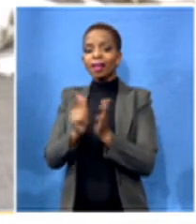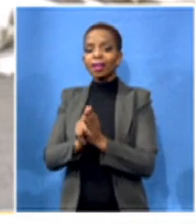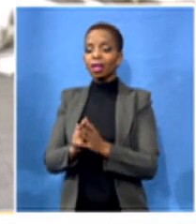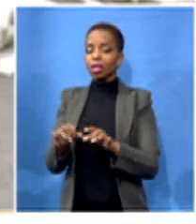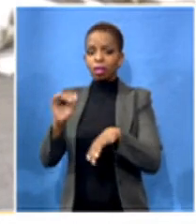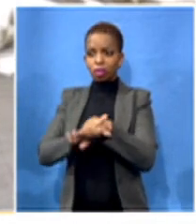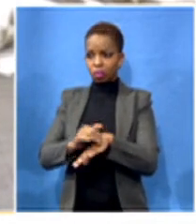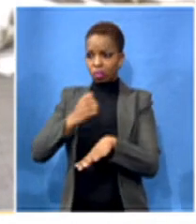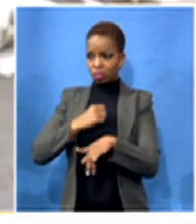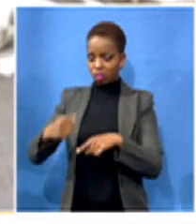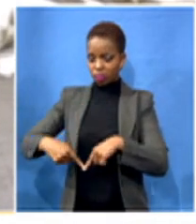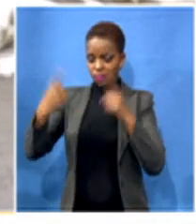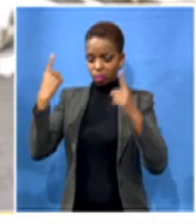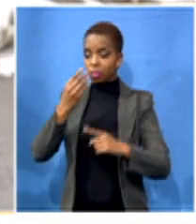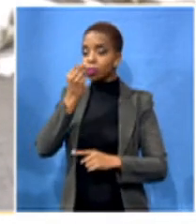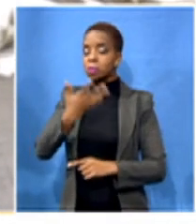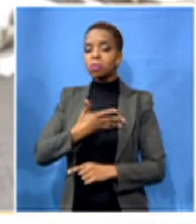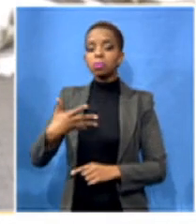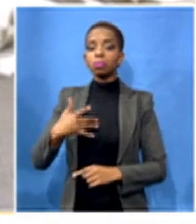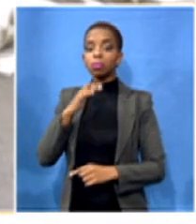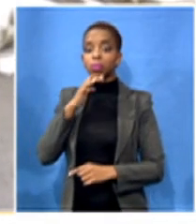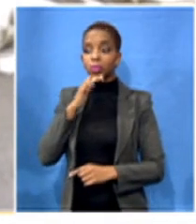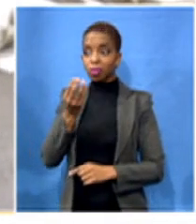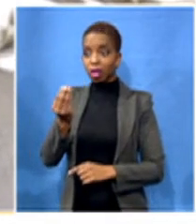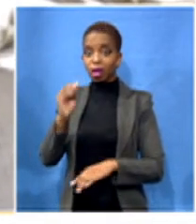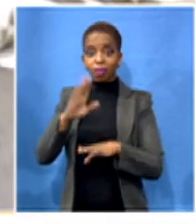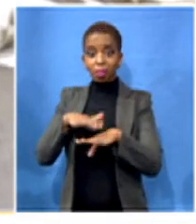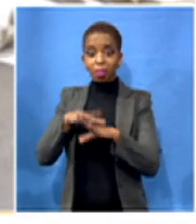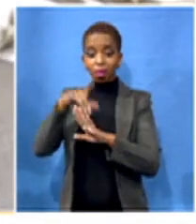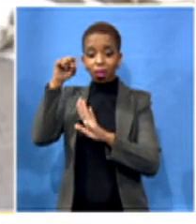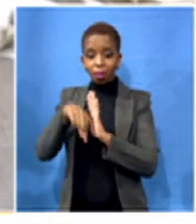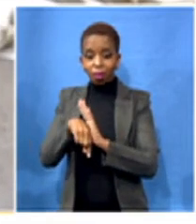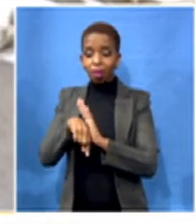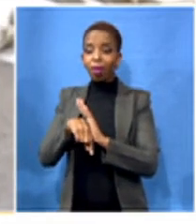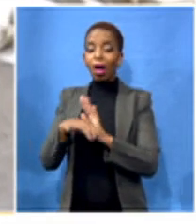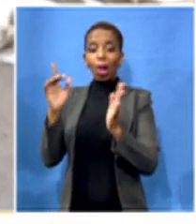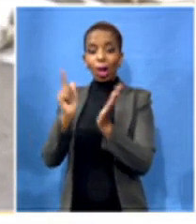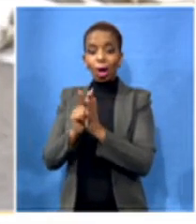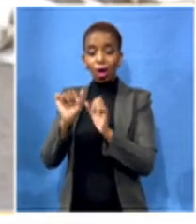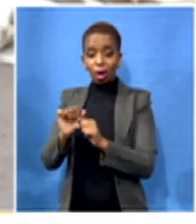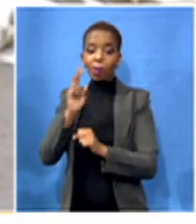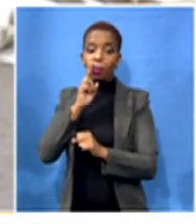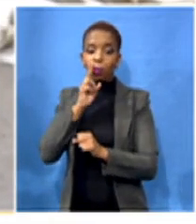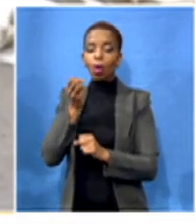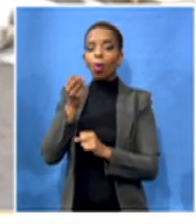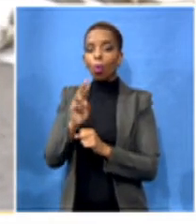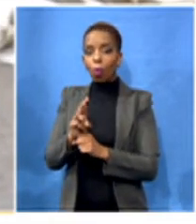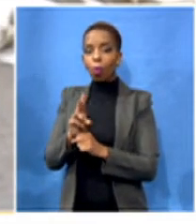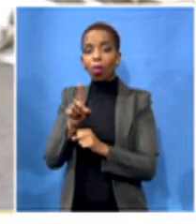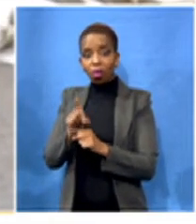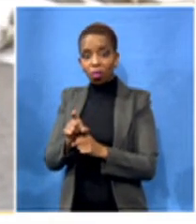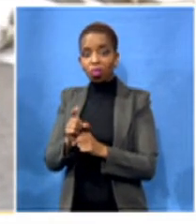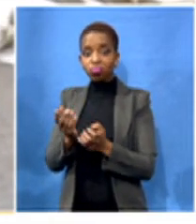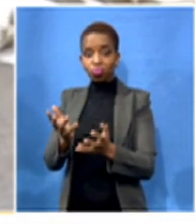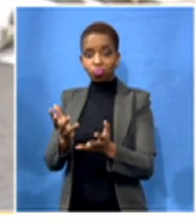there more to the tobacco war, if we can say that, or is it exactly what it is? The fact that it is bad for your